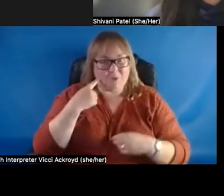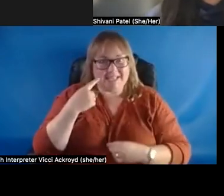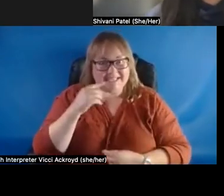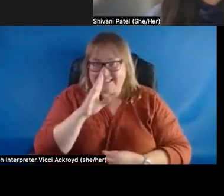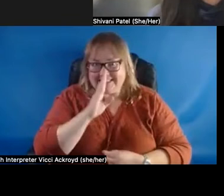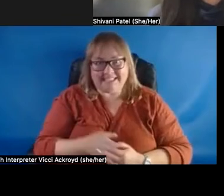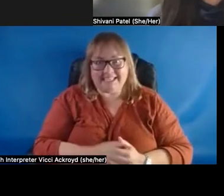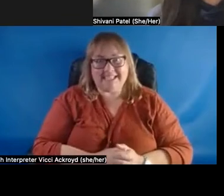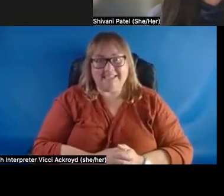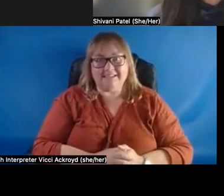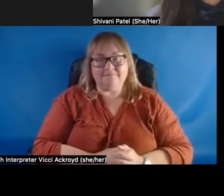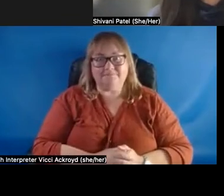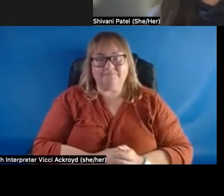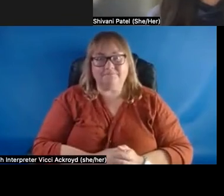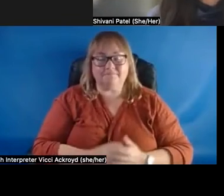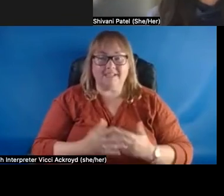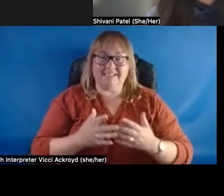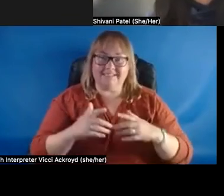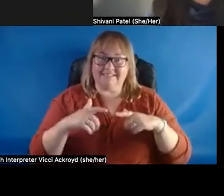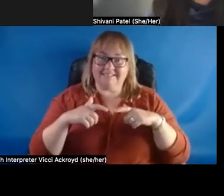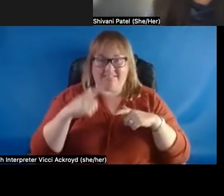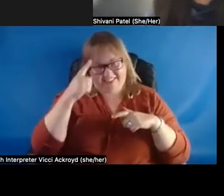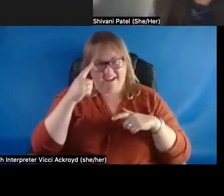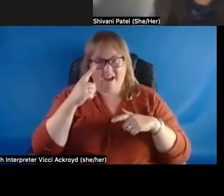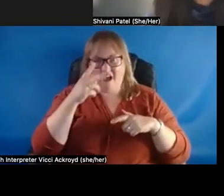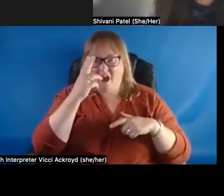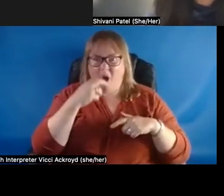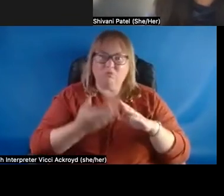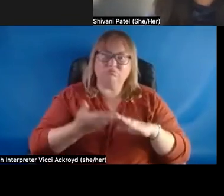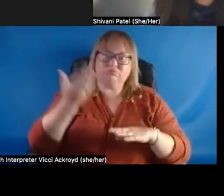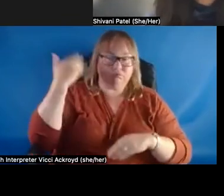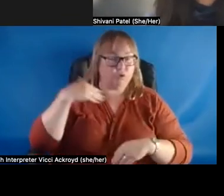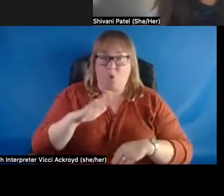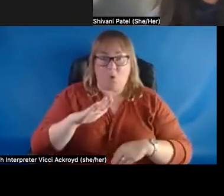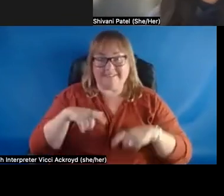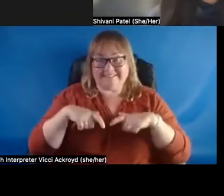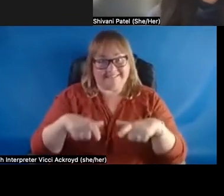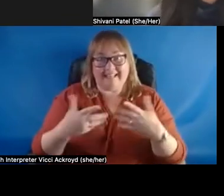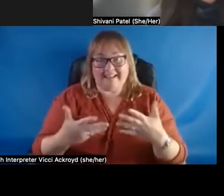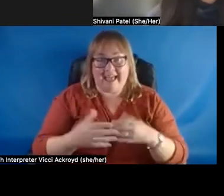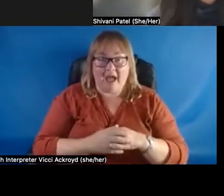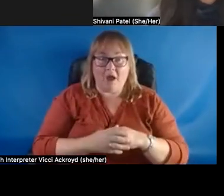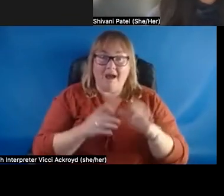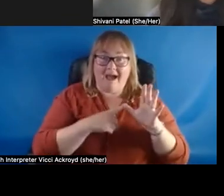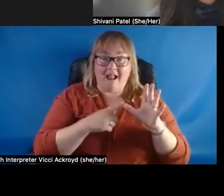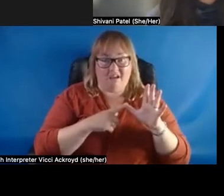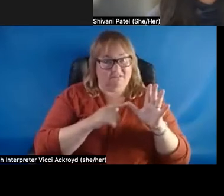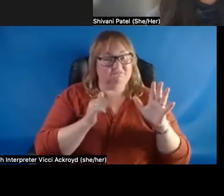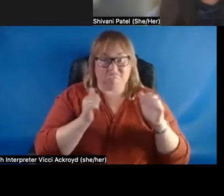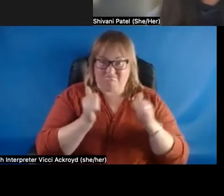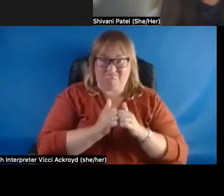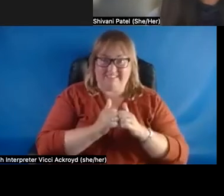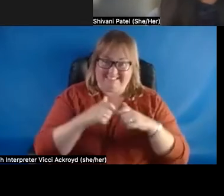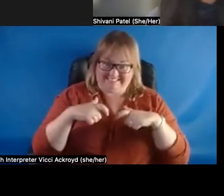still very relevant to today, like as you said, Alia, like your experiences, that's current. It's not something that's happening in